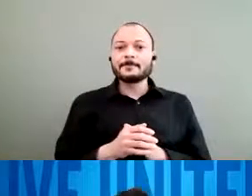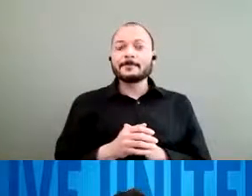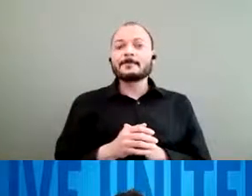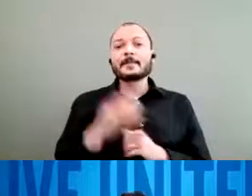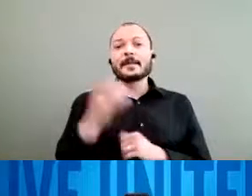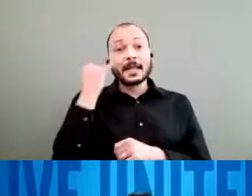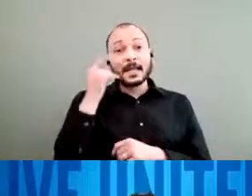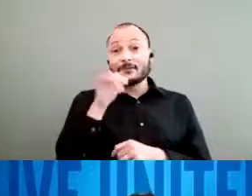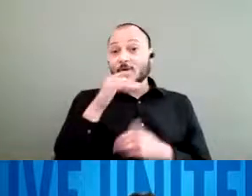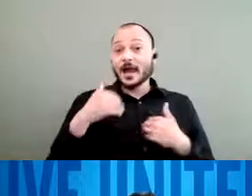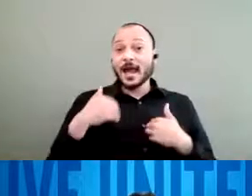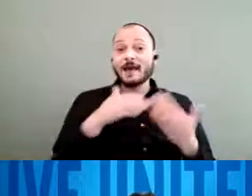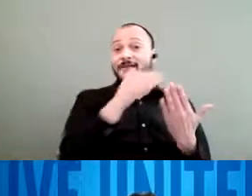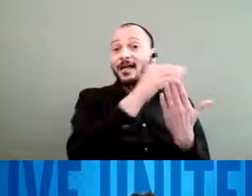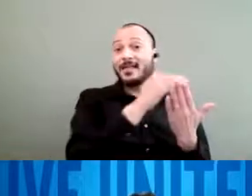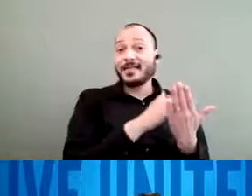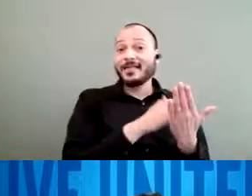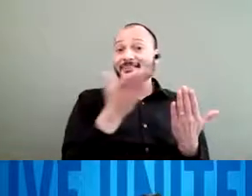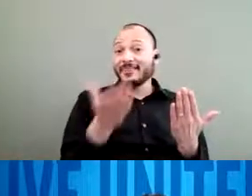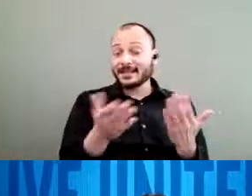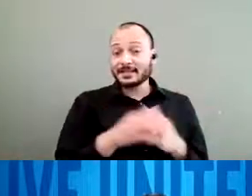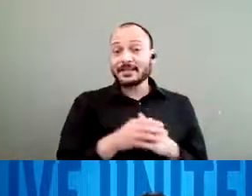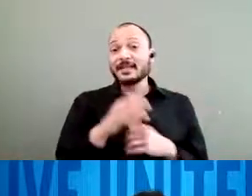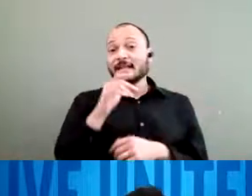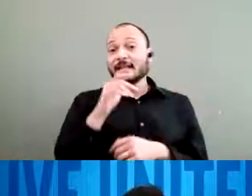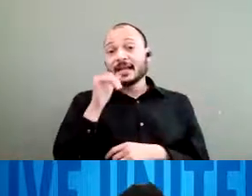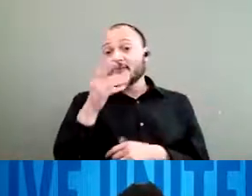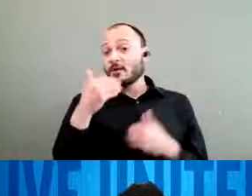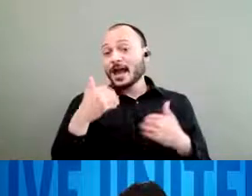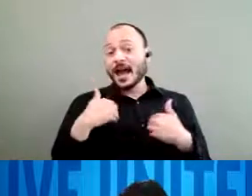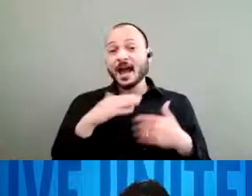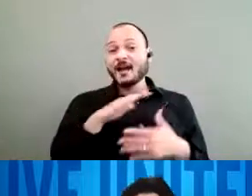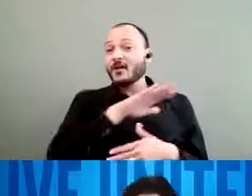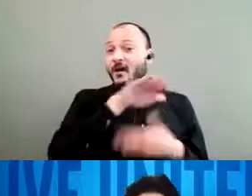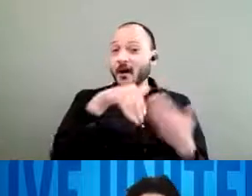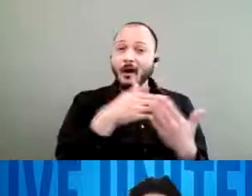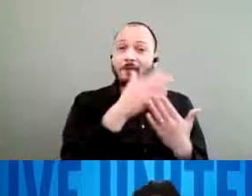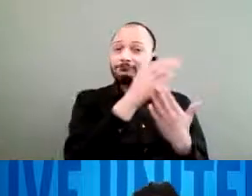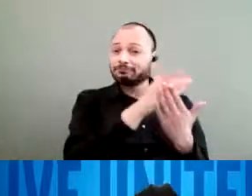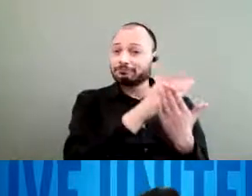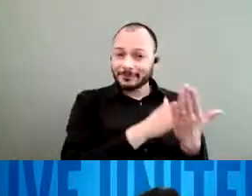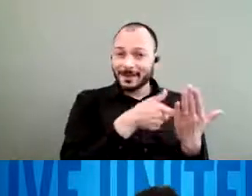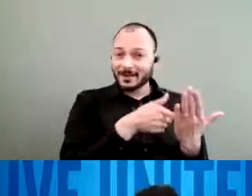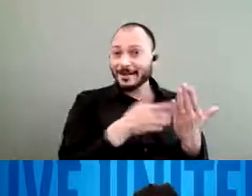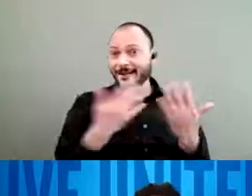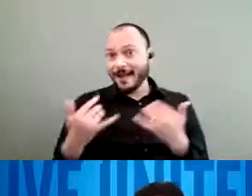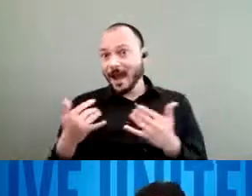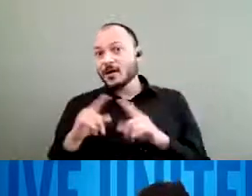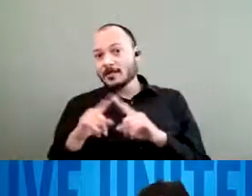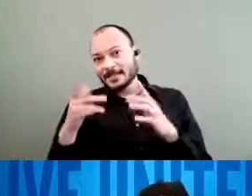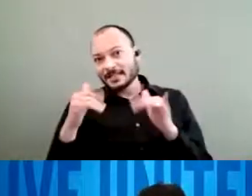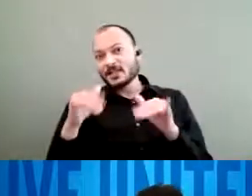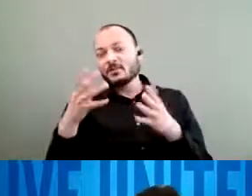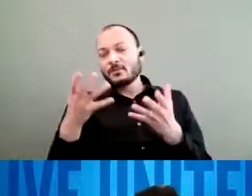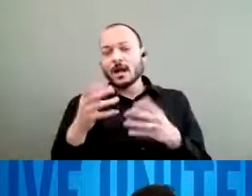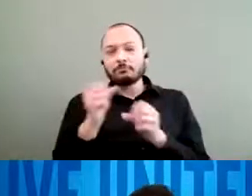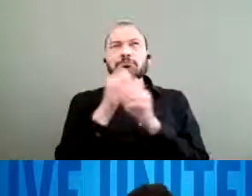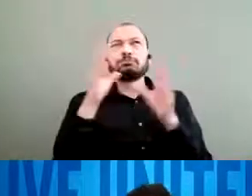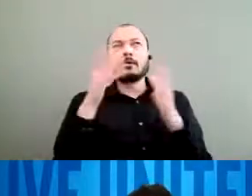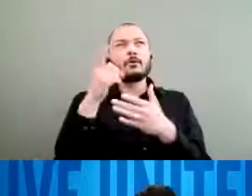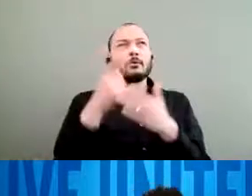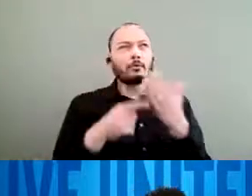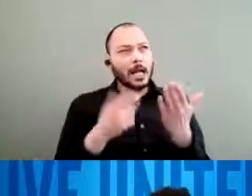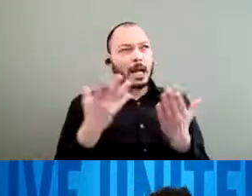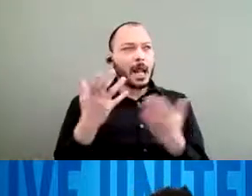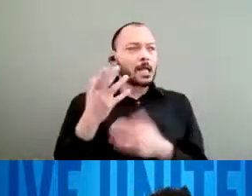have these, go ahead, go to the next slide. Now, if you don't have all of this on you right now, but you still want to get an idea of what this is